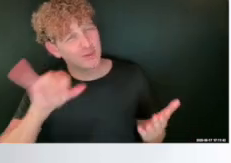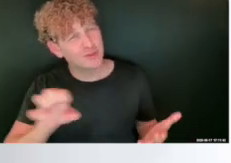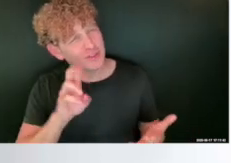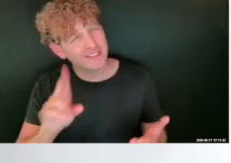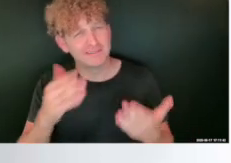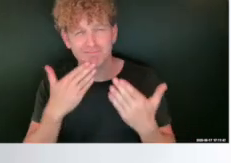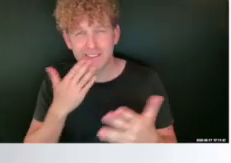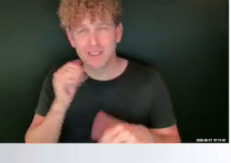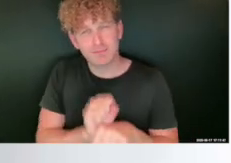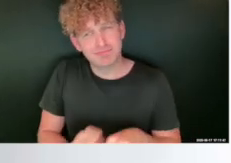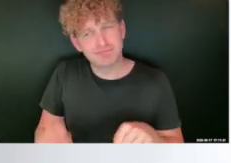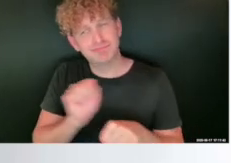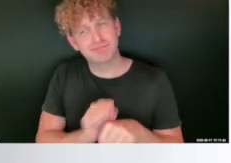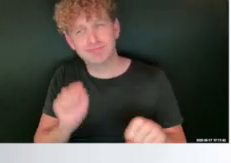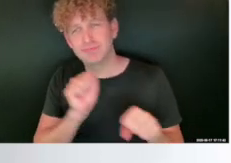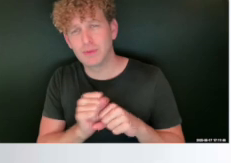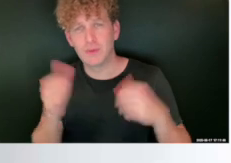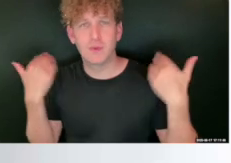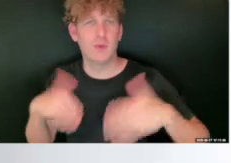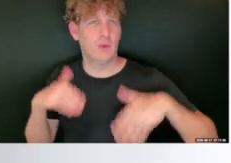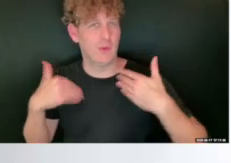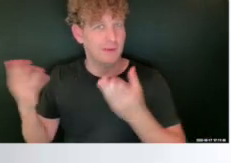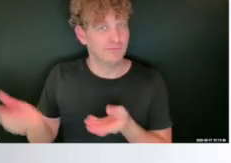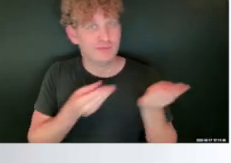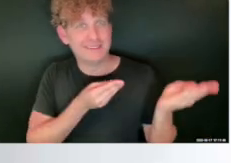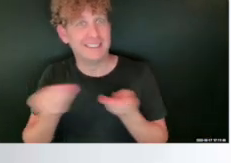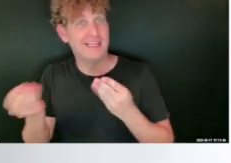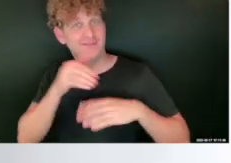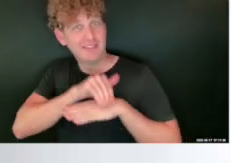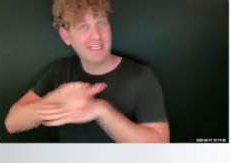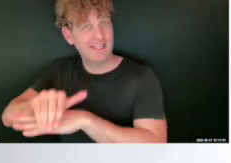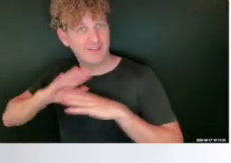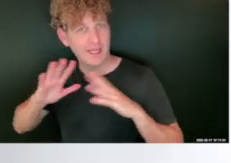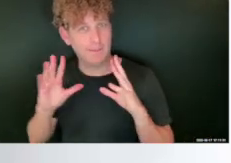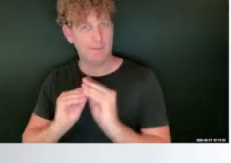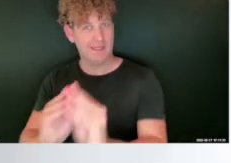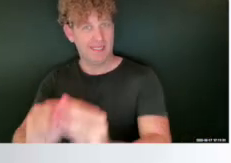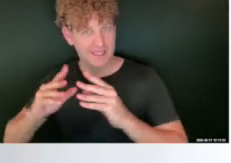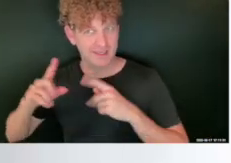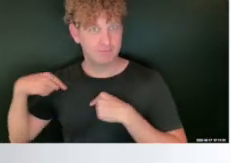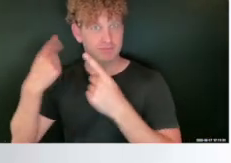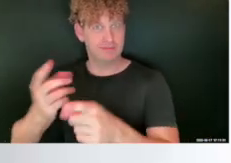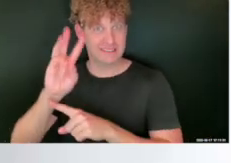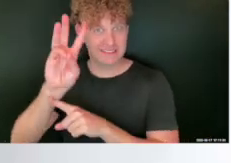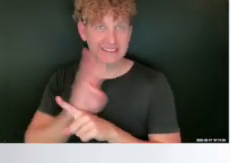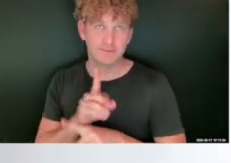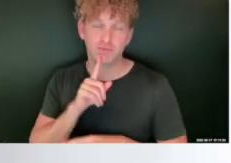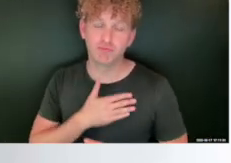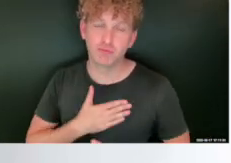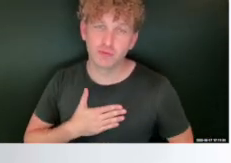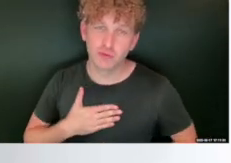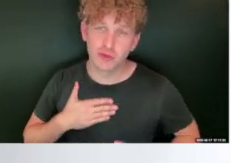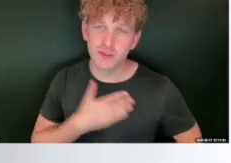gas reduction funds became available, and CARB was directed to tailor incentive projects toward people who live